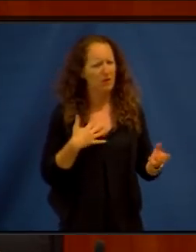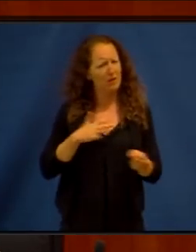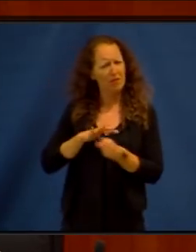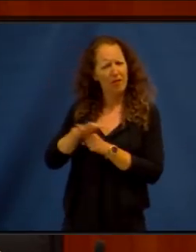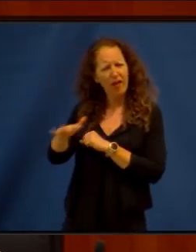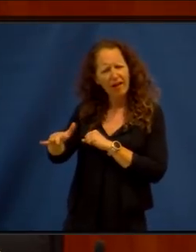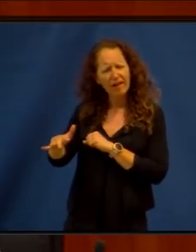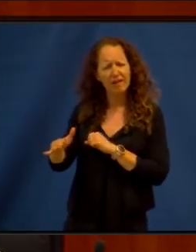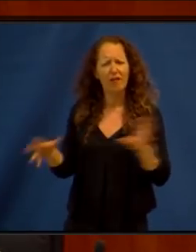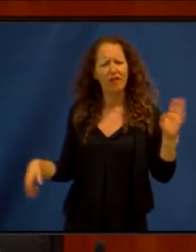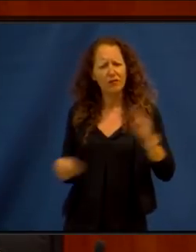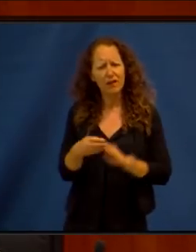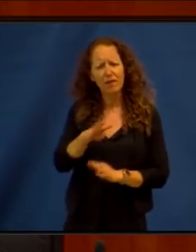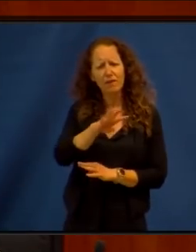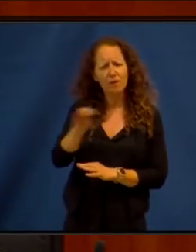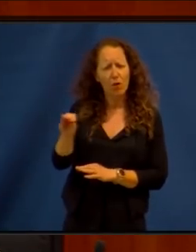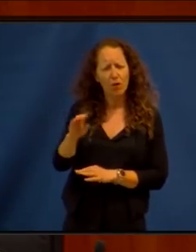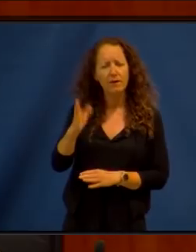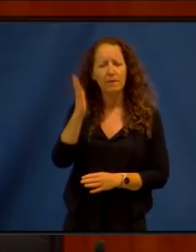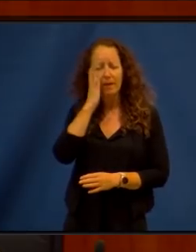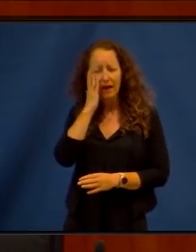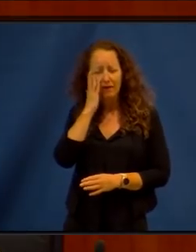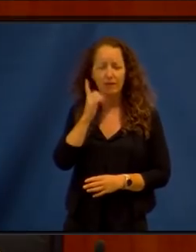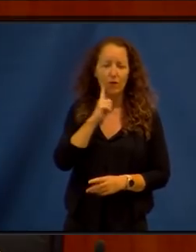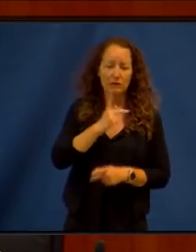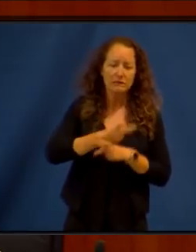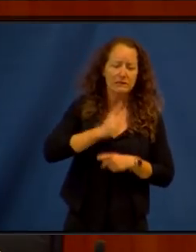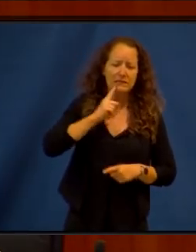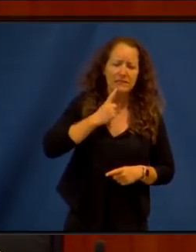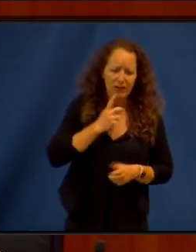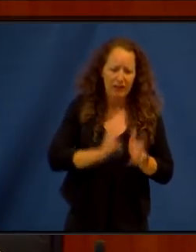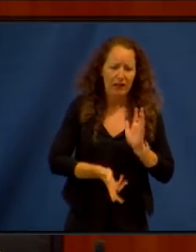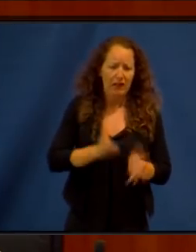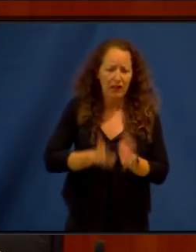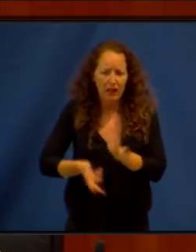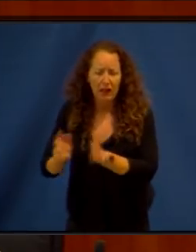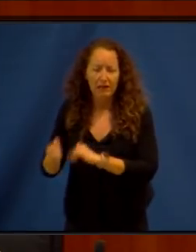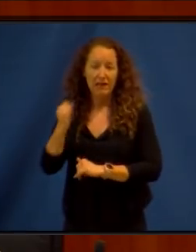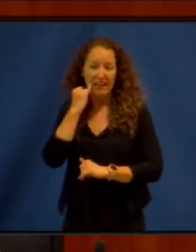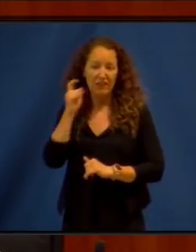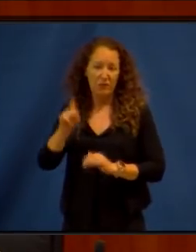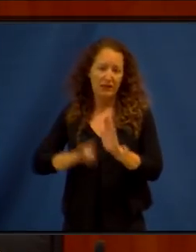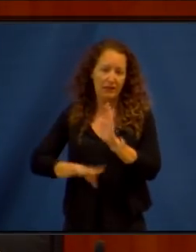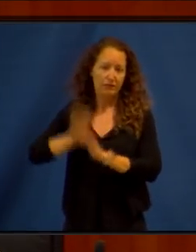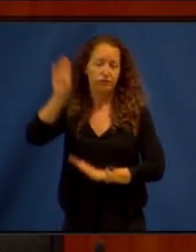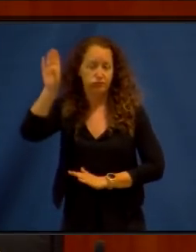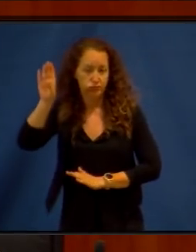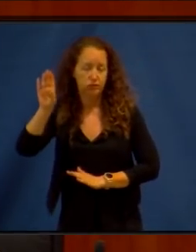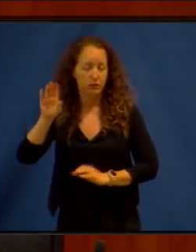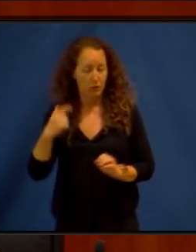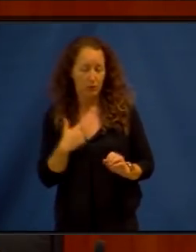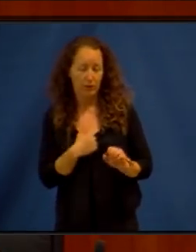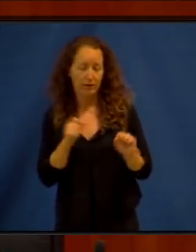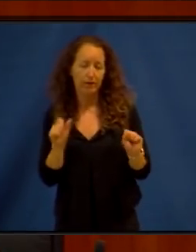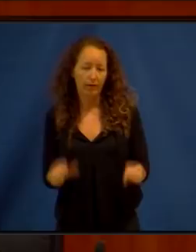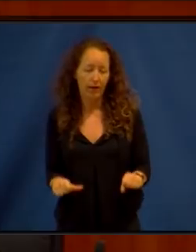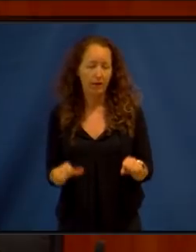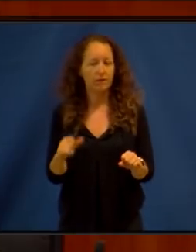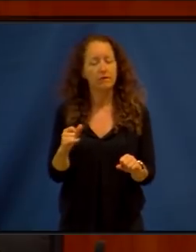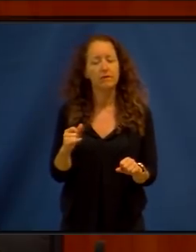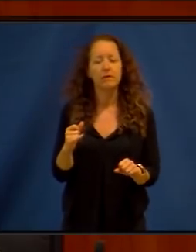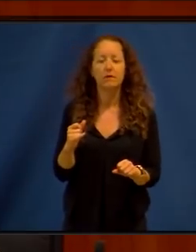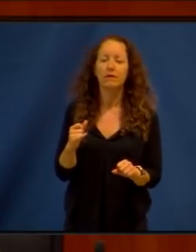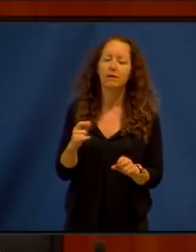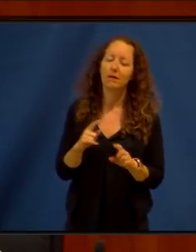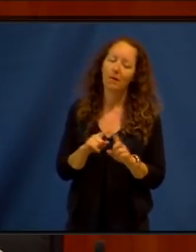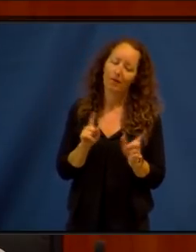40 beds, critical care beds, that we could potentially ramp up to, assuming, of course, that we had patients to fill